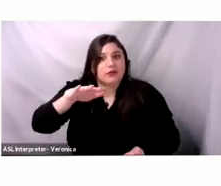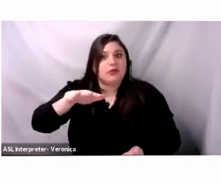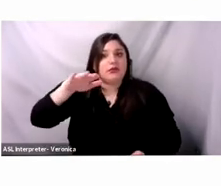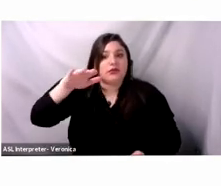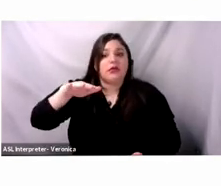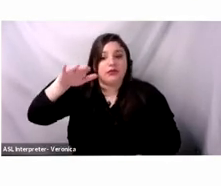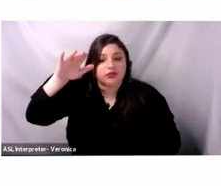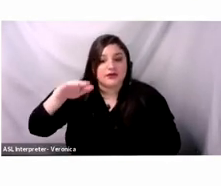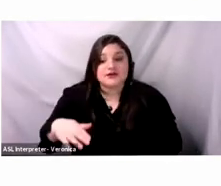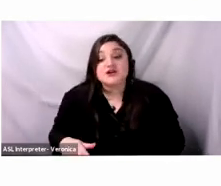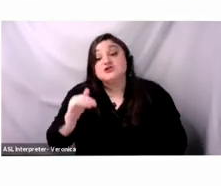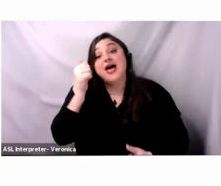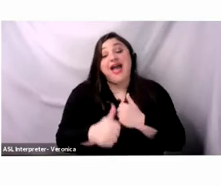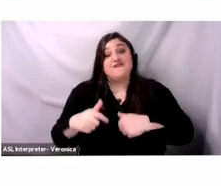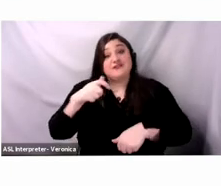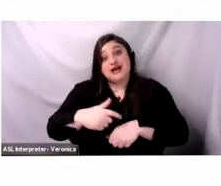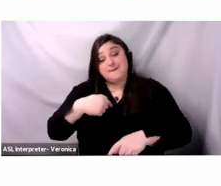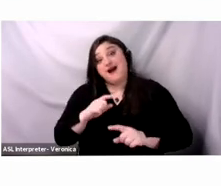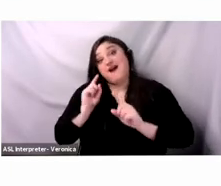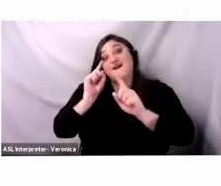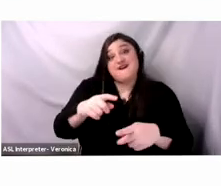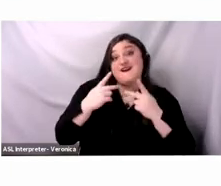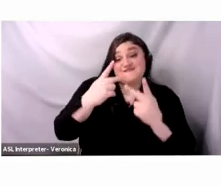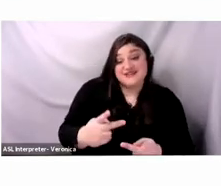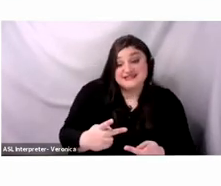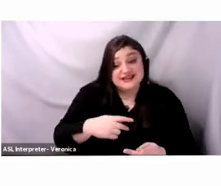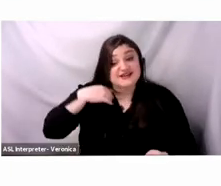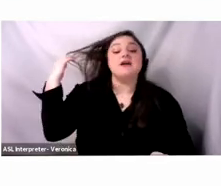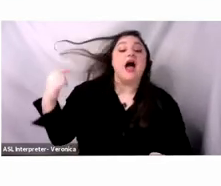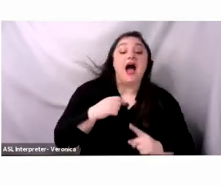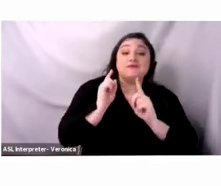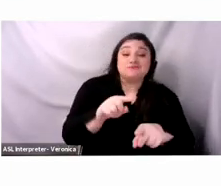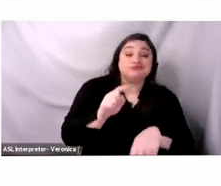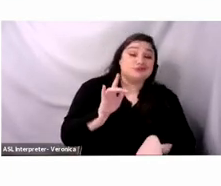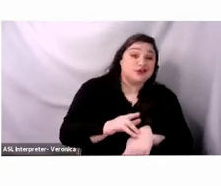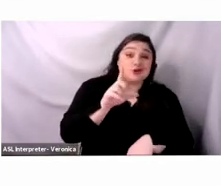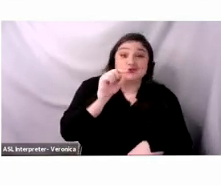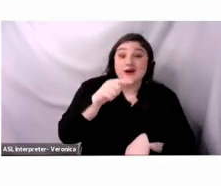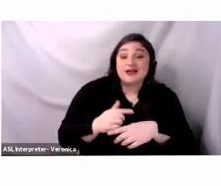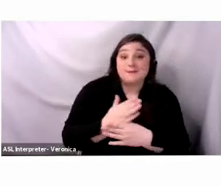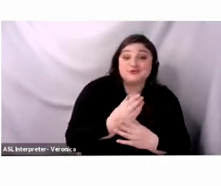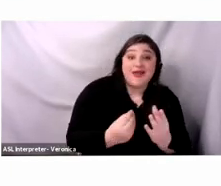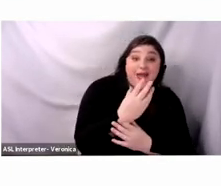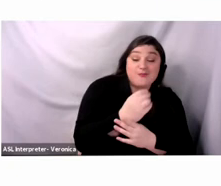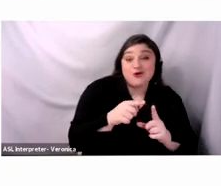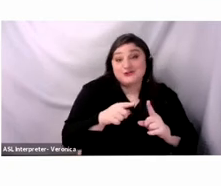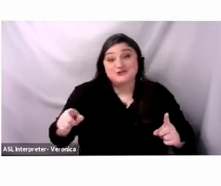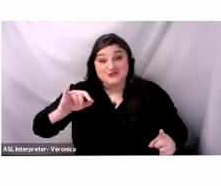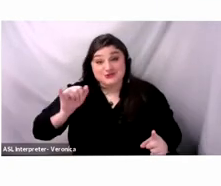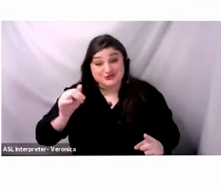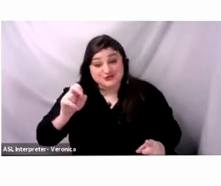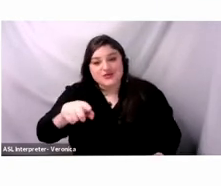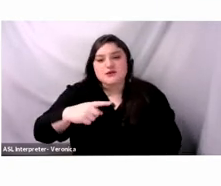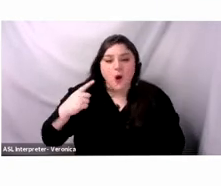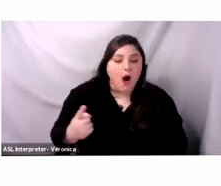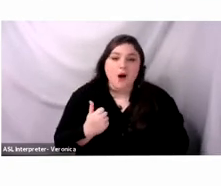is about 20 times between April and June, it has been on fire. This clothing dump is located in an informal settlement called Old